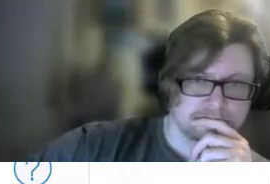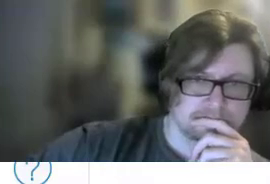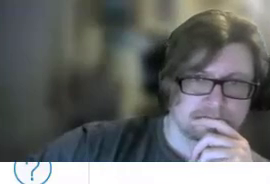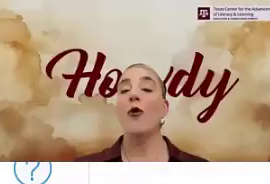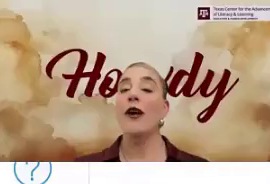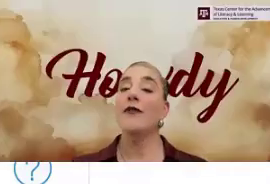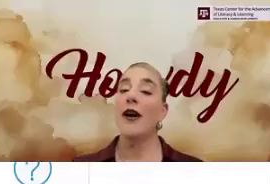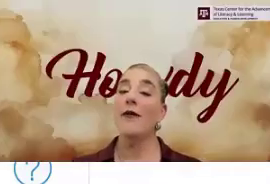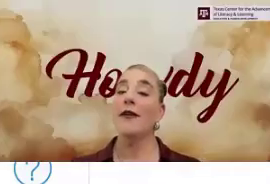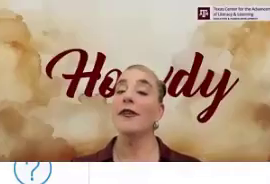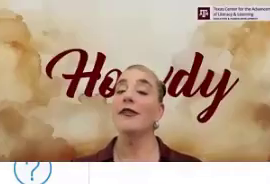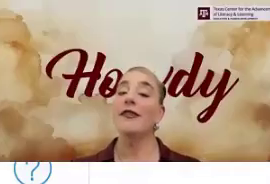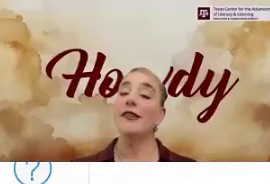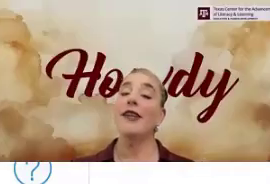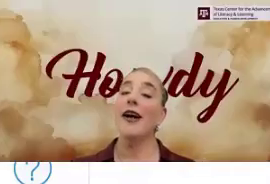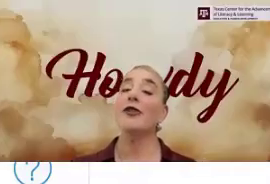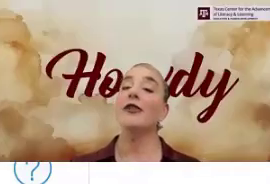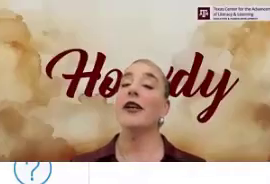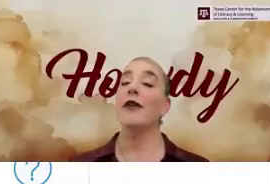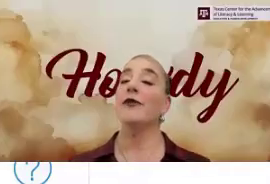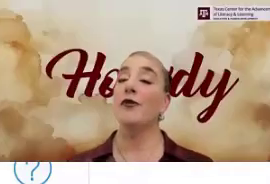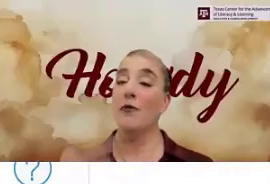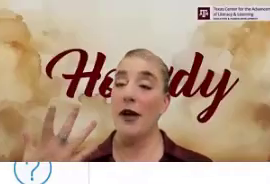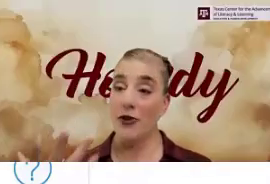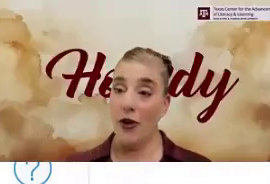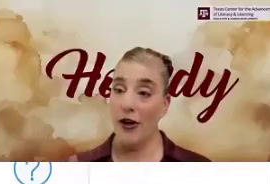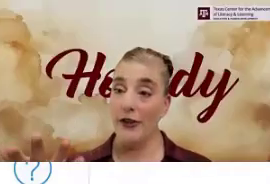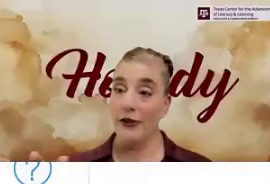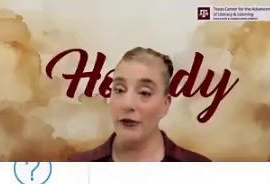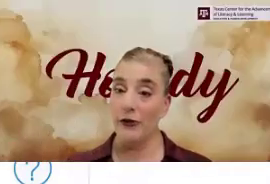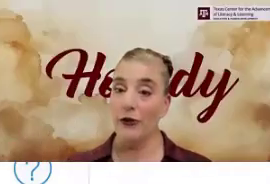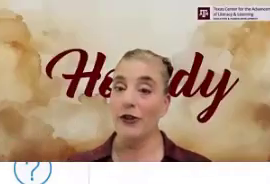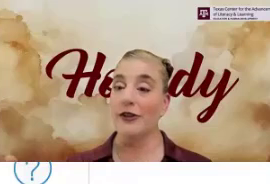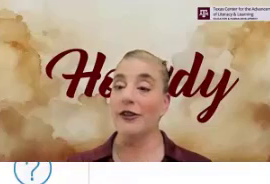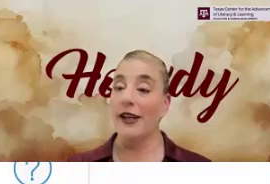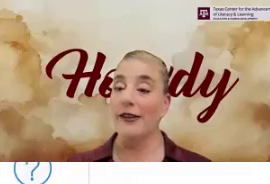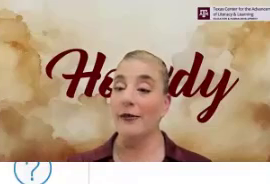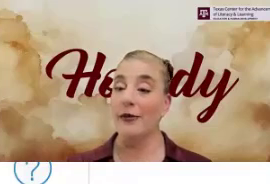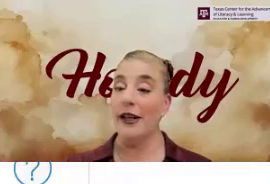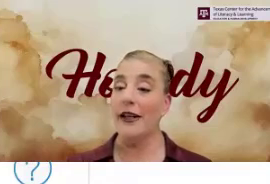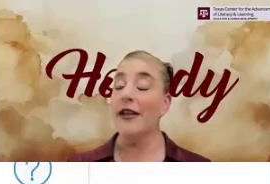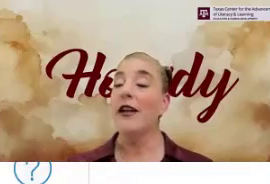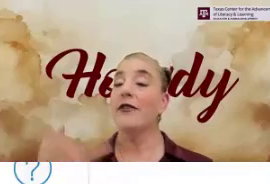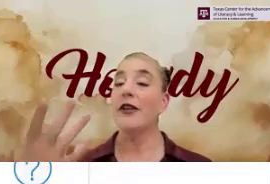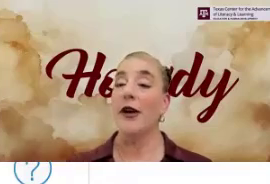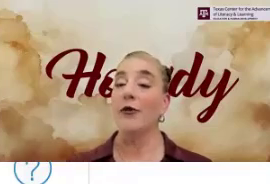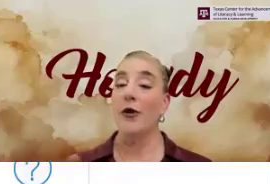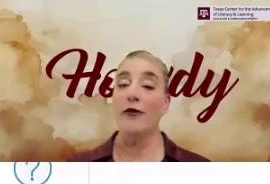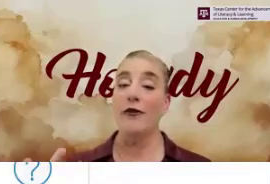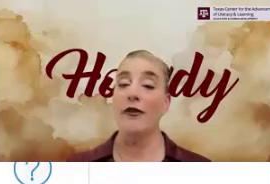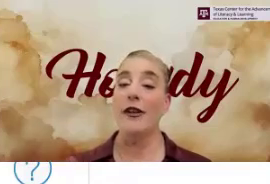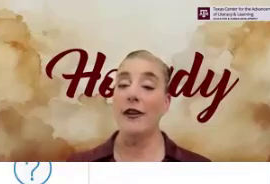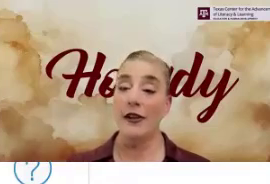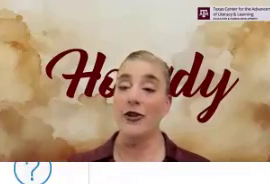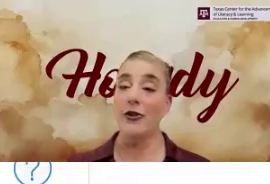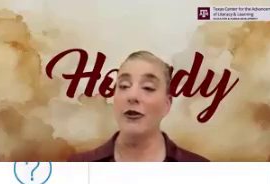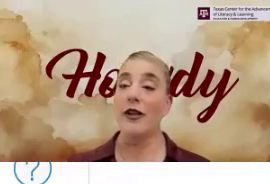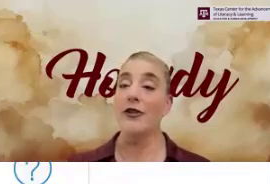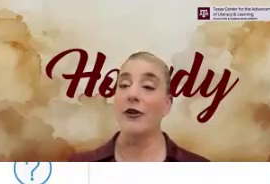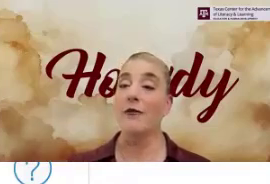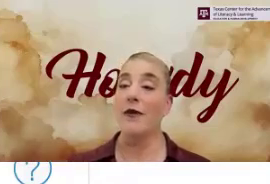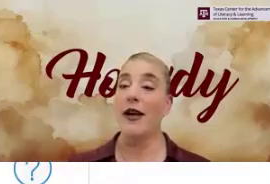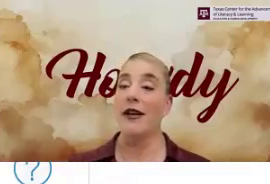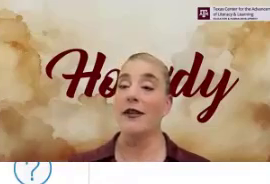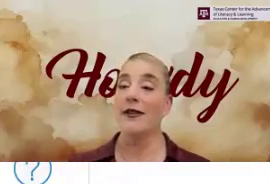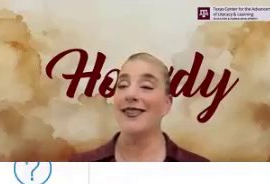So the more I thought about this, and this actually comes from my drawing conclusions lesson plan that I wrote for the